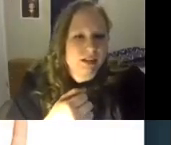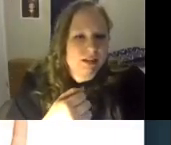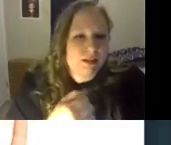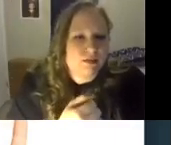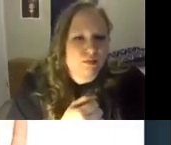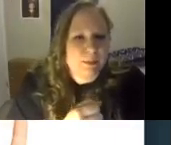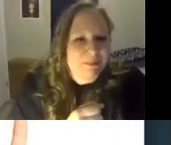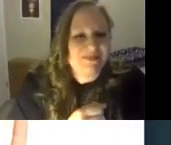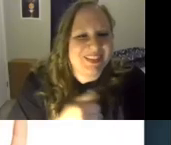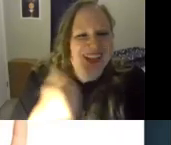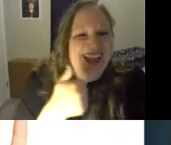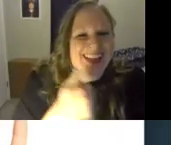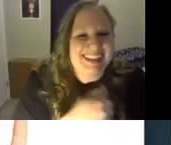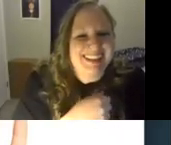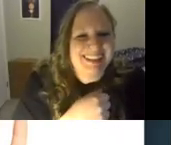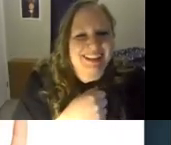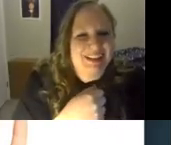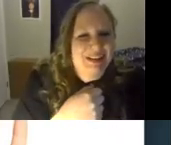Okay. Thank you.